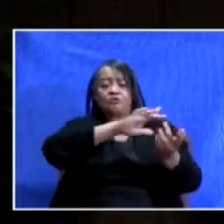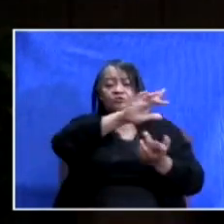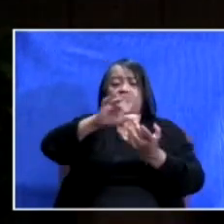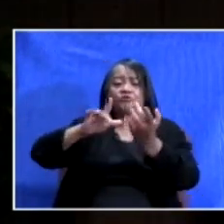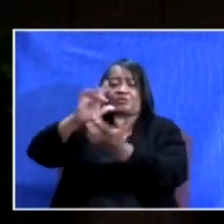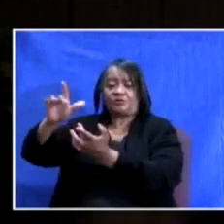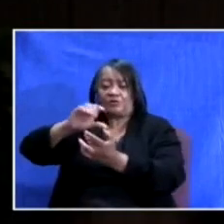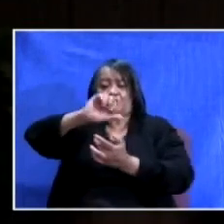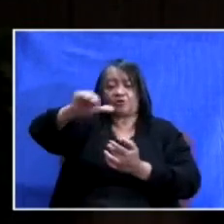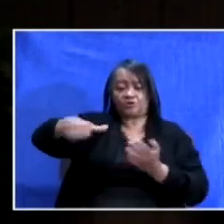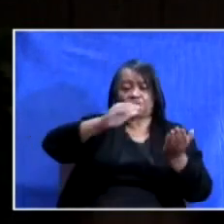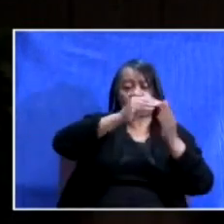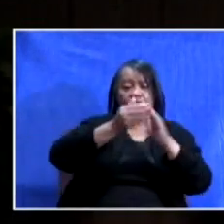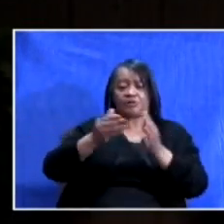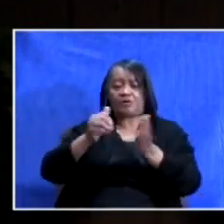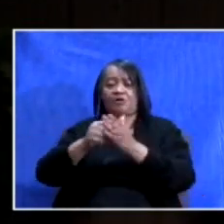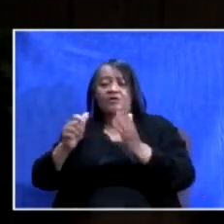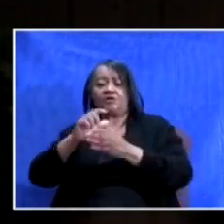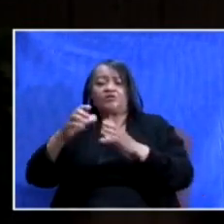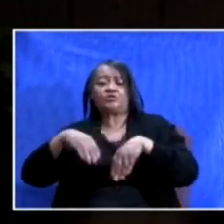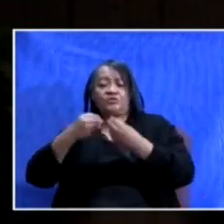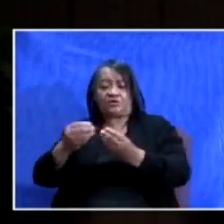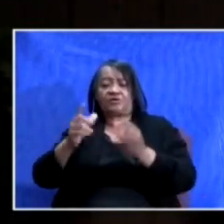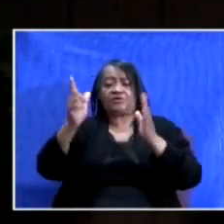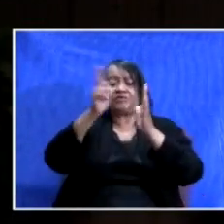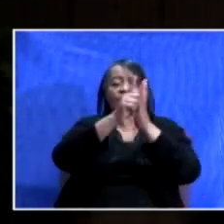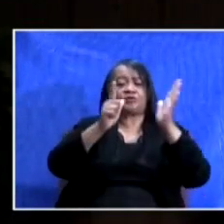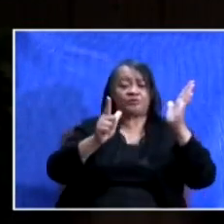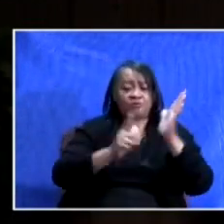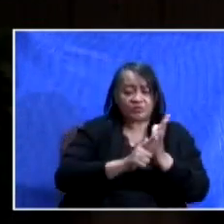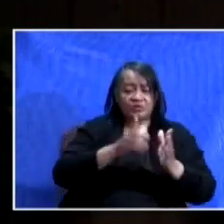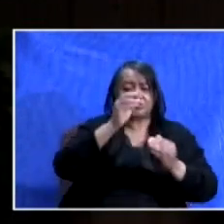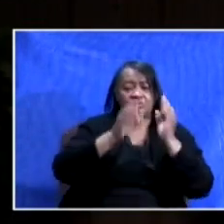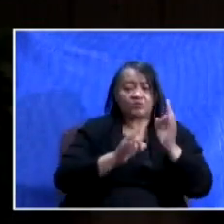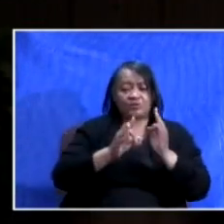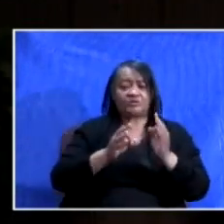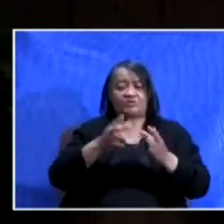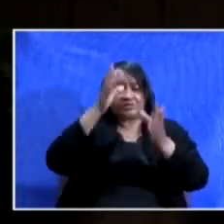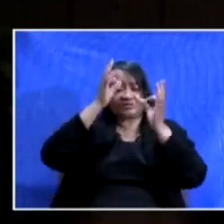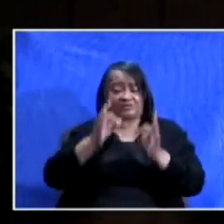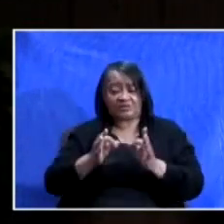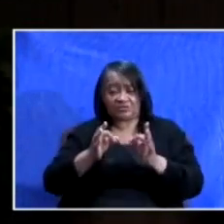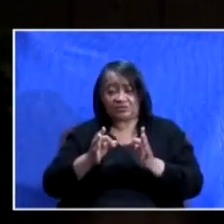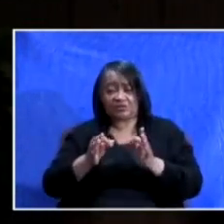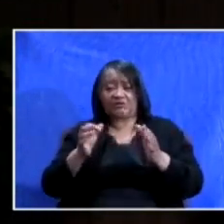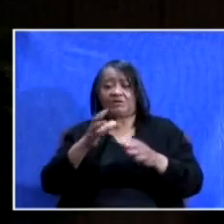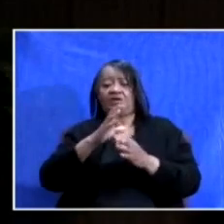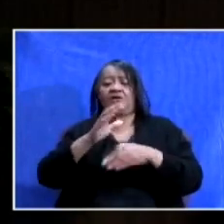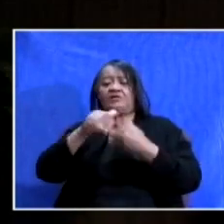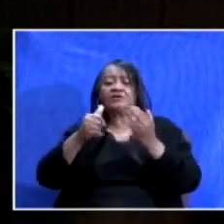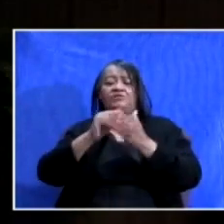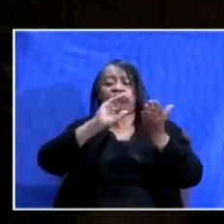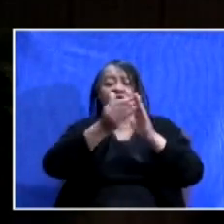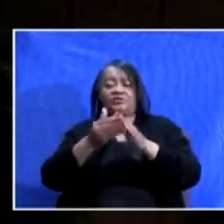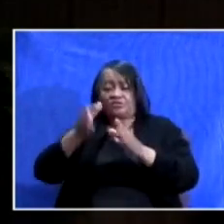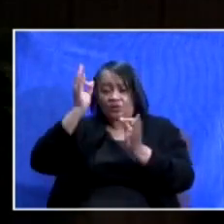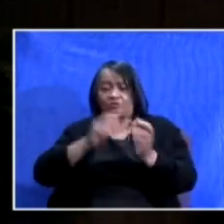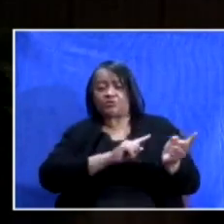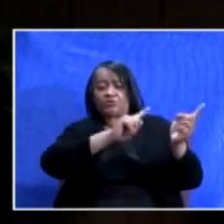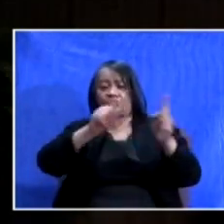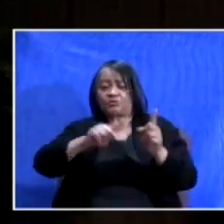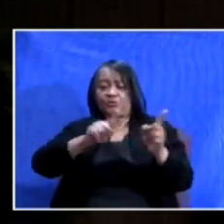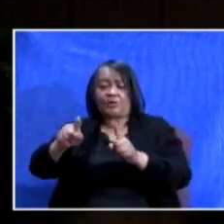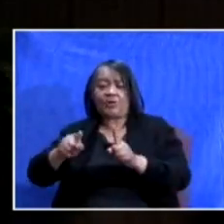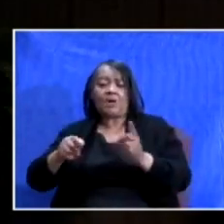adjudicate court decisions. Grievances. And every community this judge goes